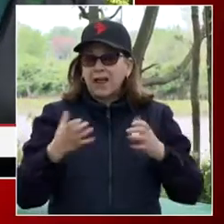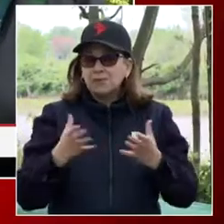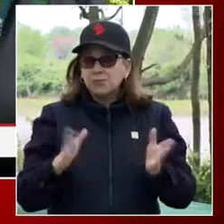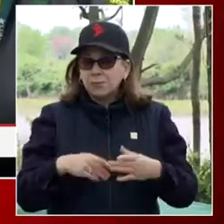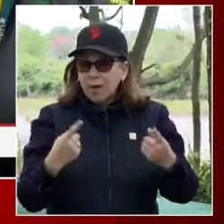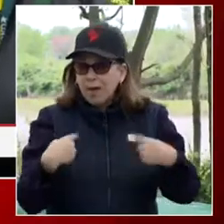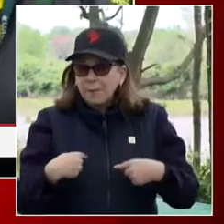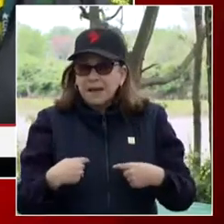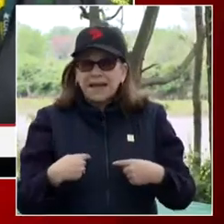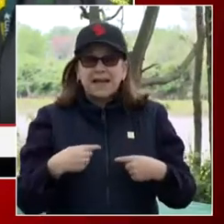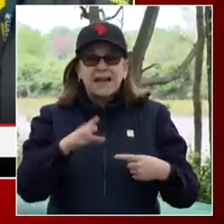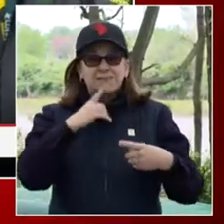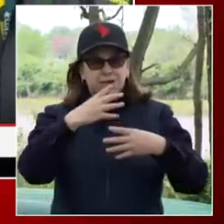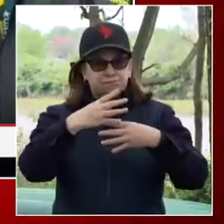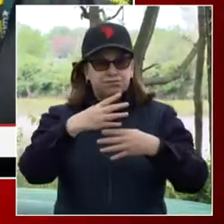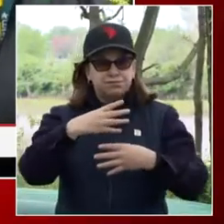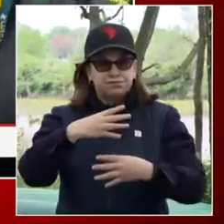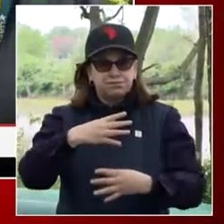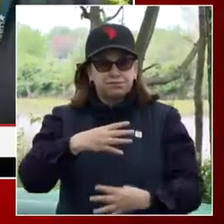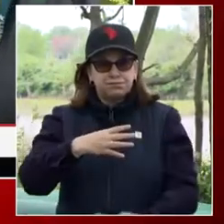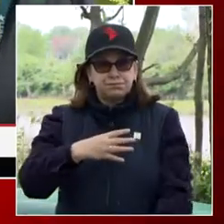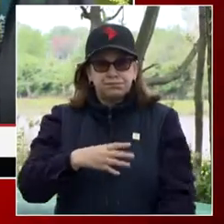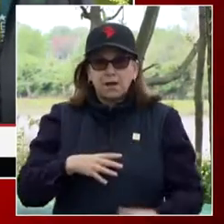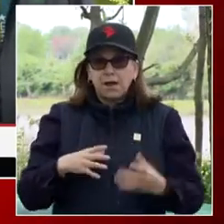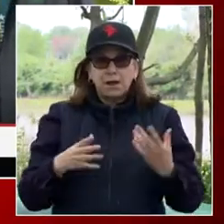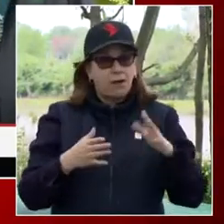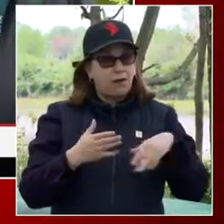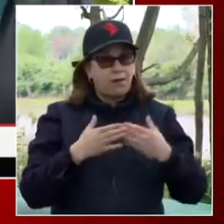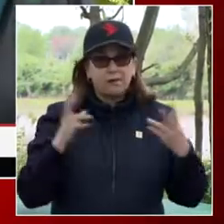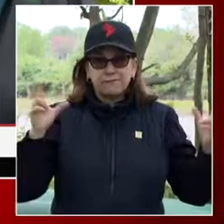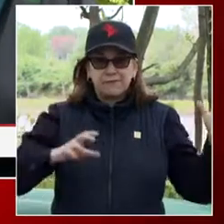more grateful for the team that's all invested in this space.